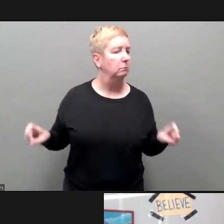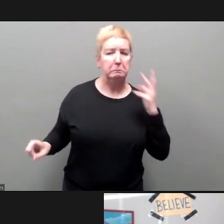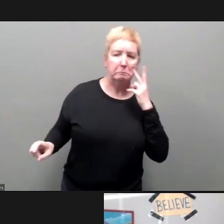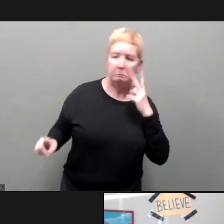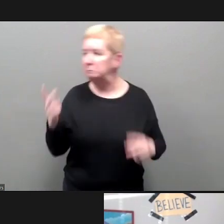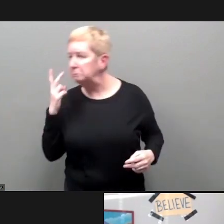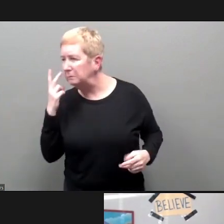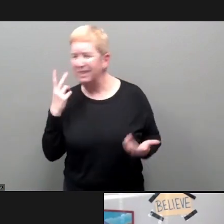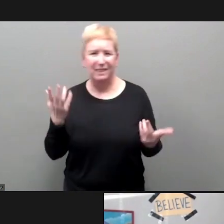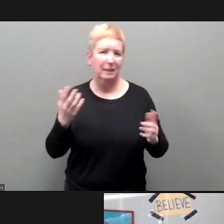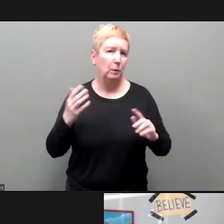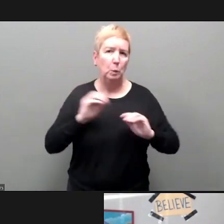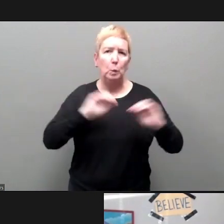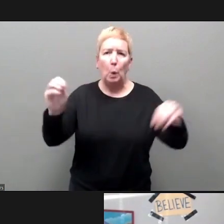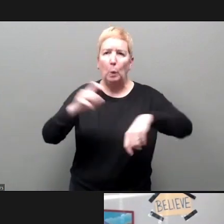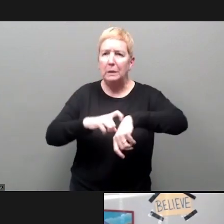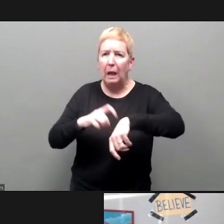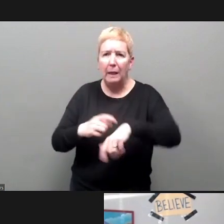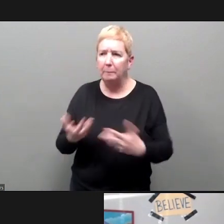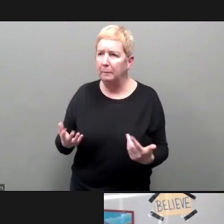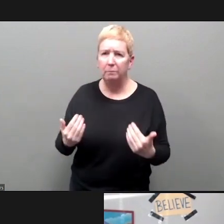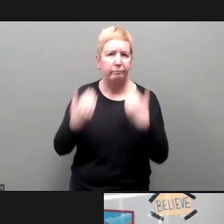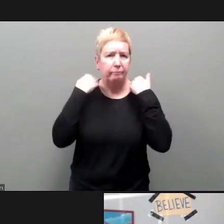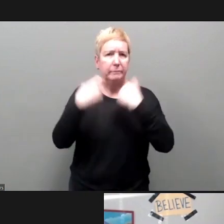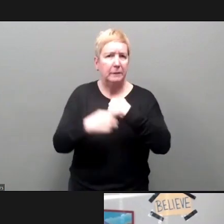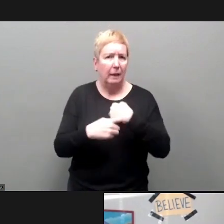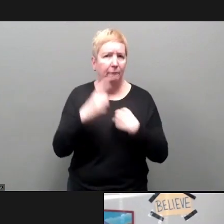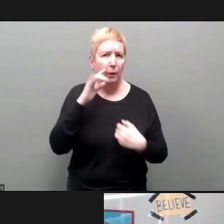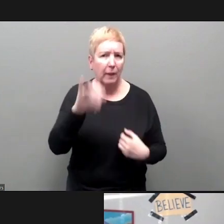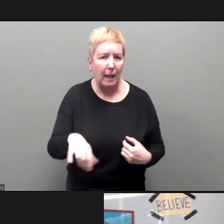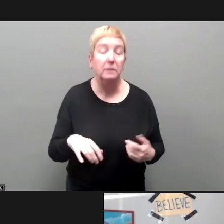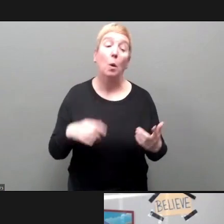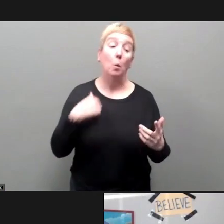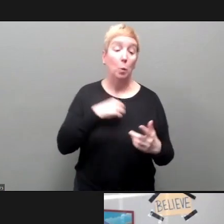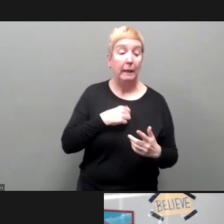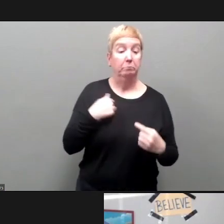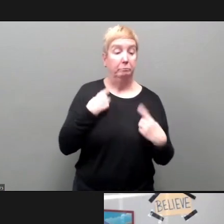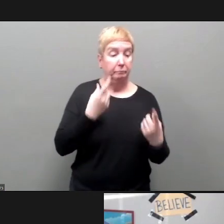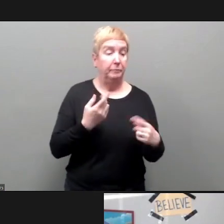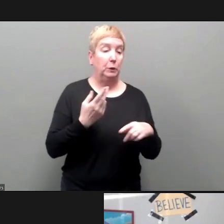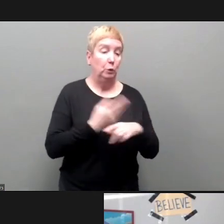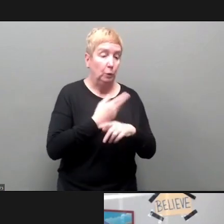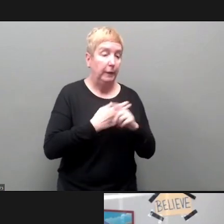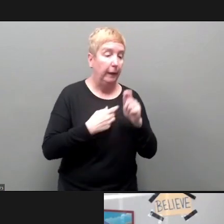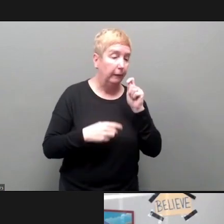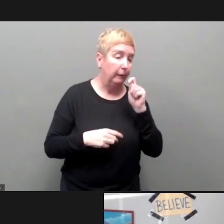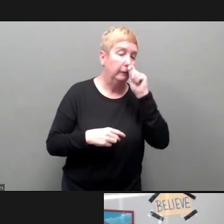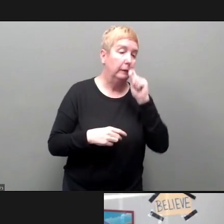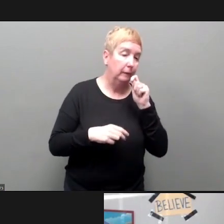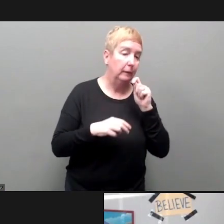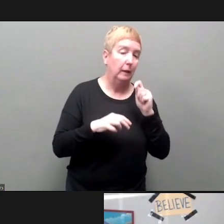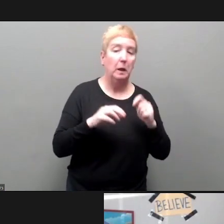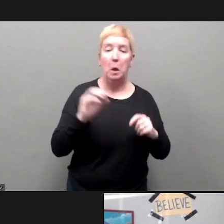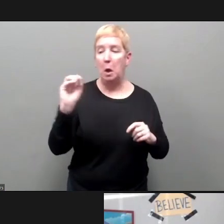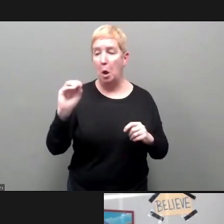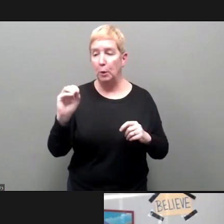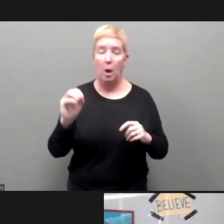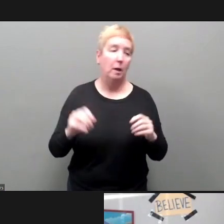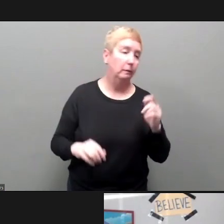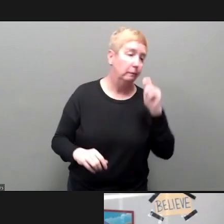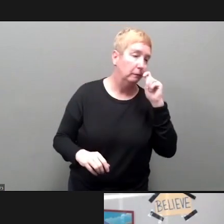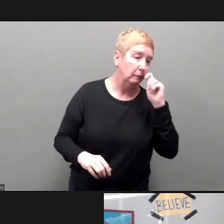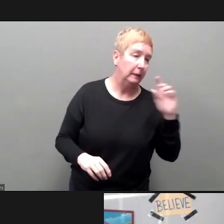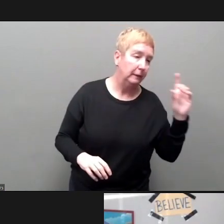is sort of based on the virus counts in the nose with Omicron versus Delta and over time